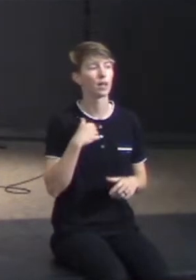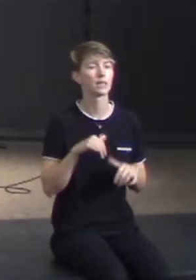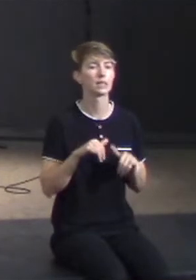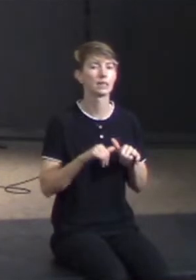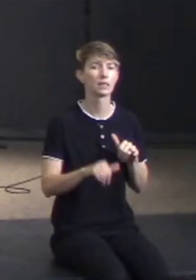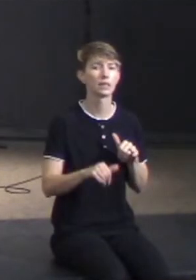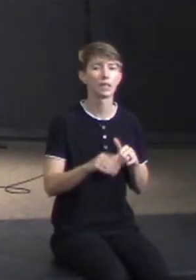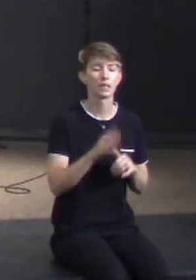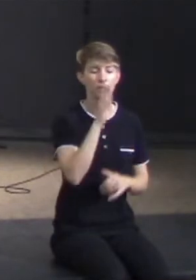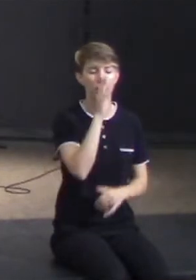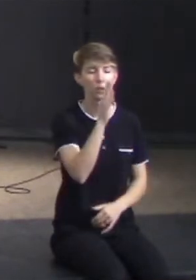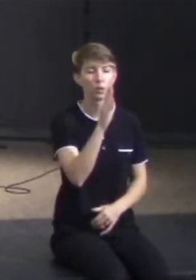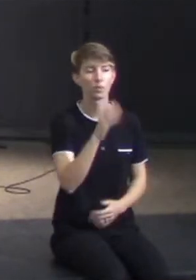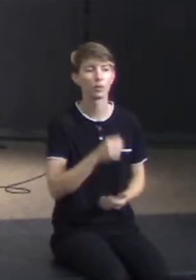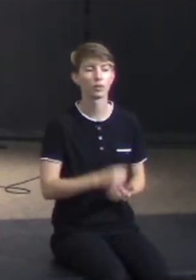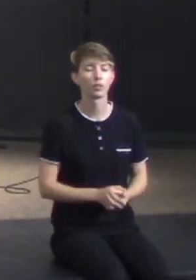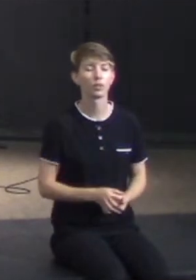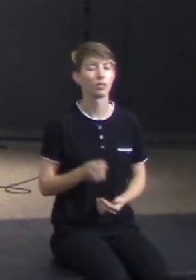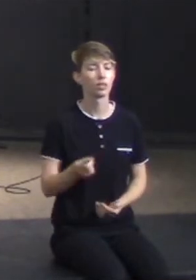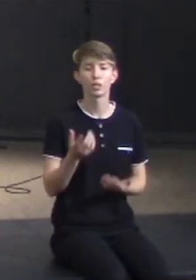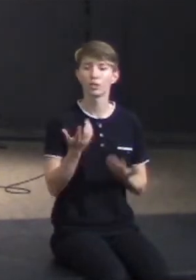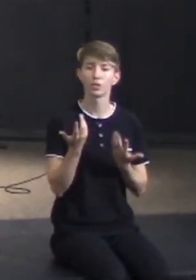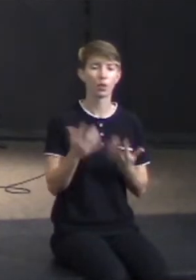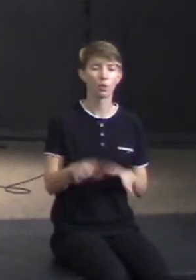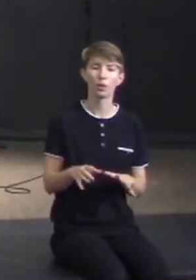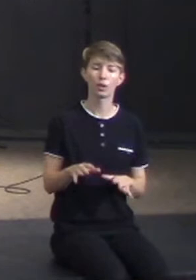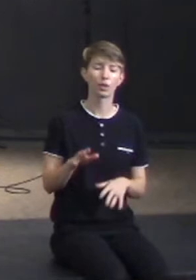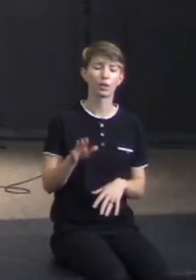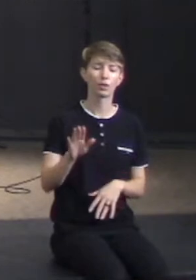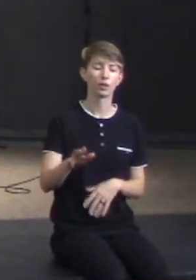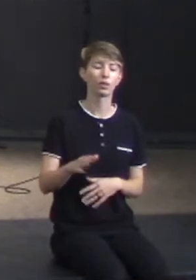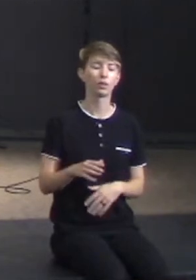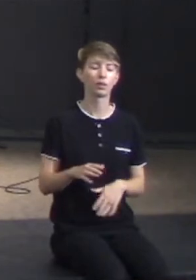because she didn't want her kids around a drunk old man." Is what he said.